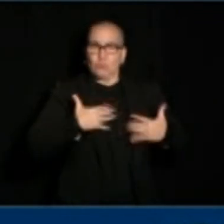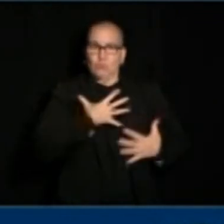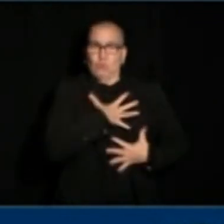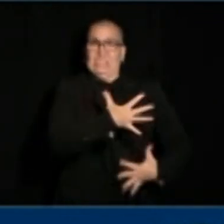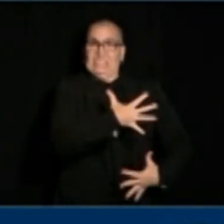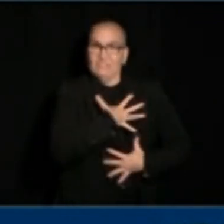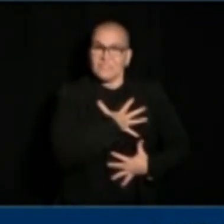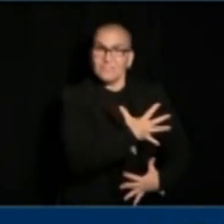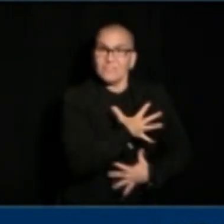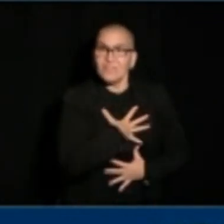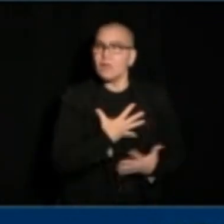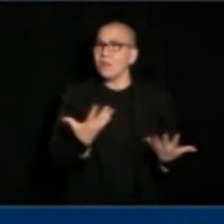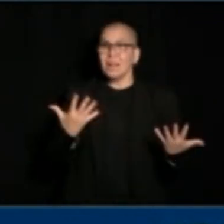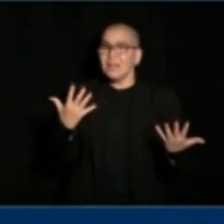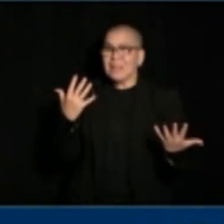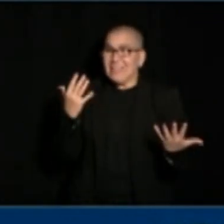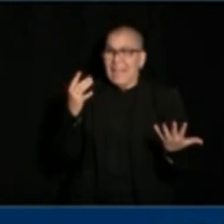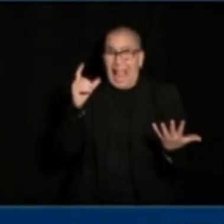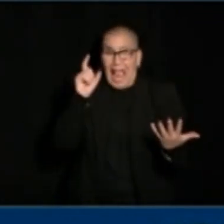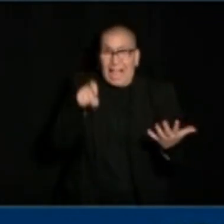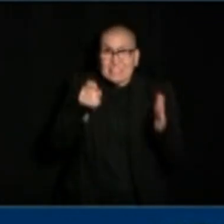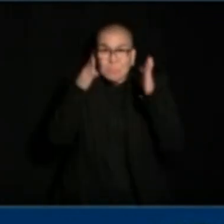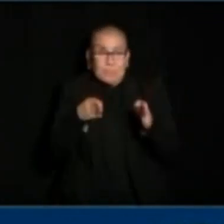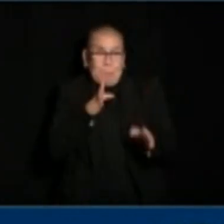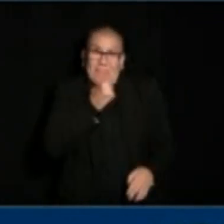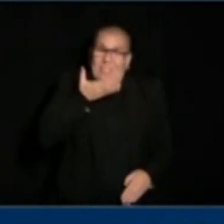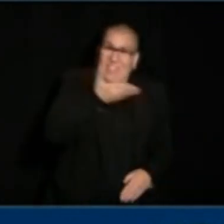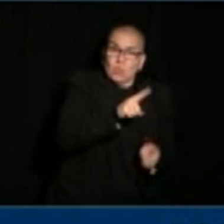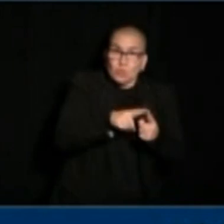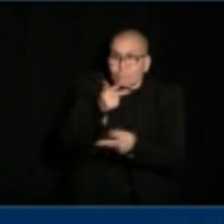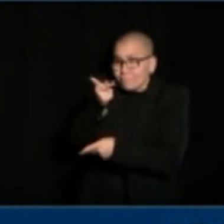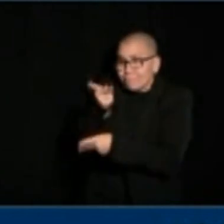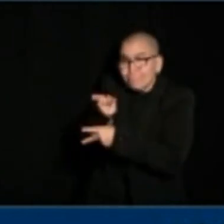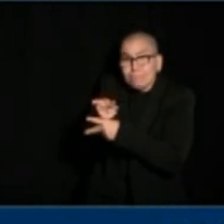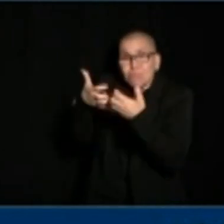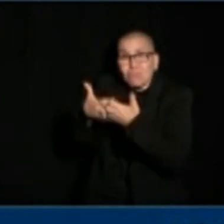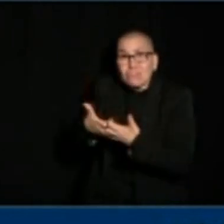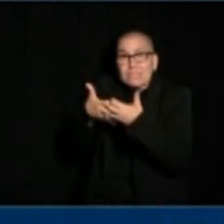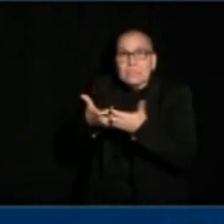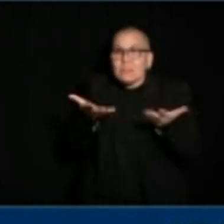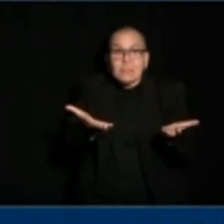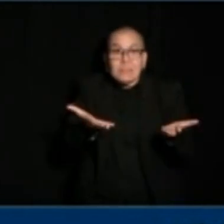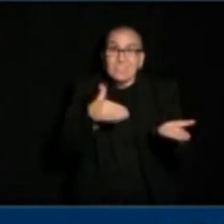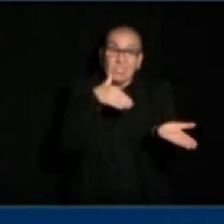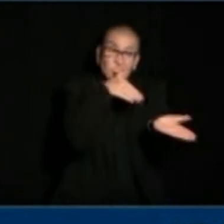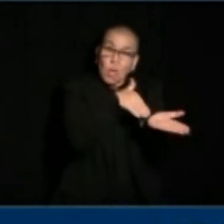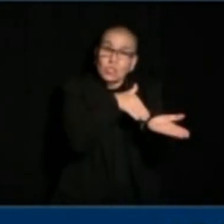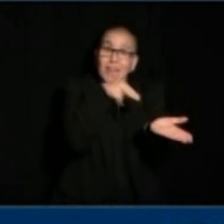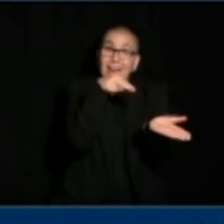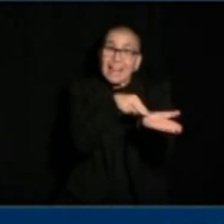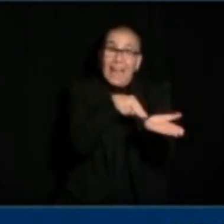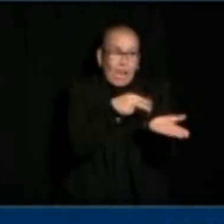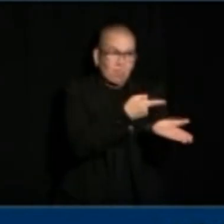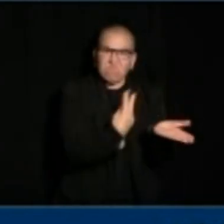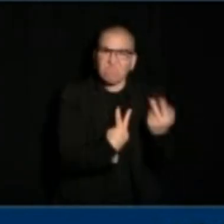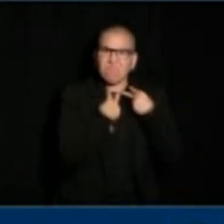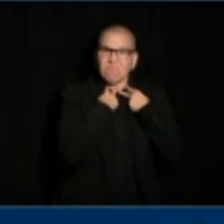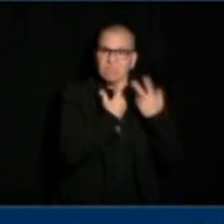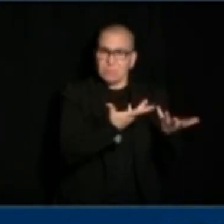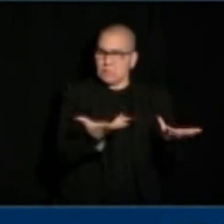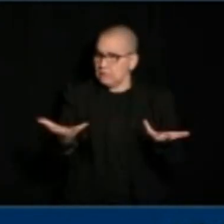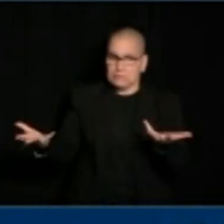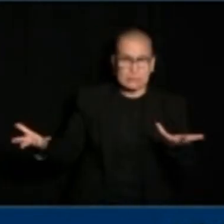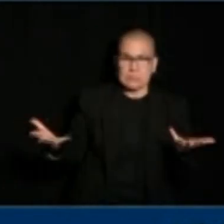And they are getting sick, they being the healthcare providers, at incredible rates. And they're not getting sick at